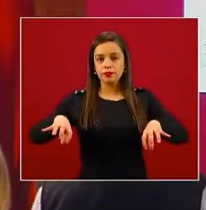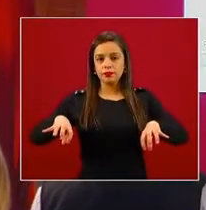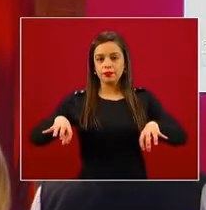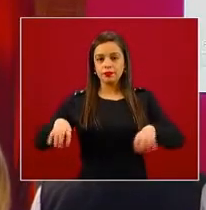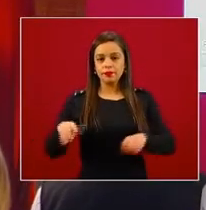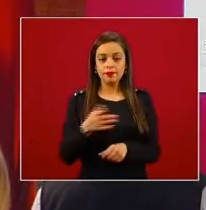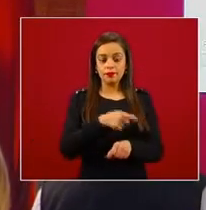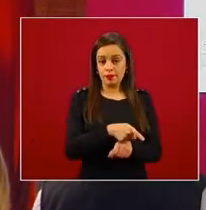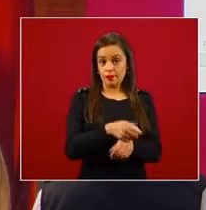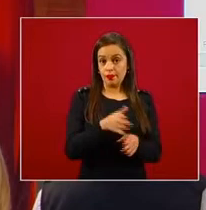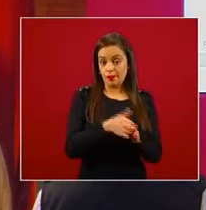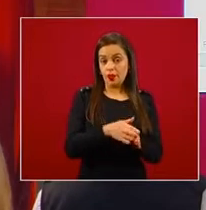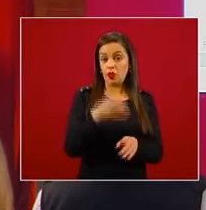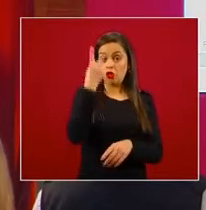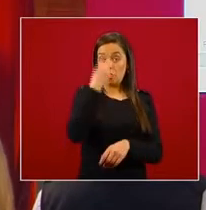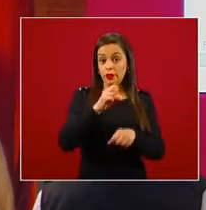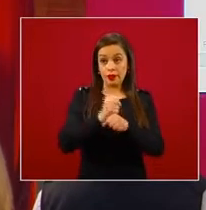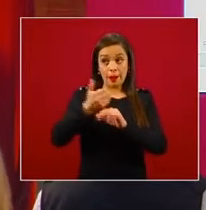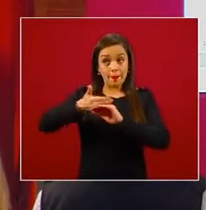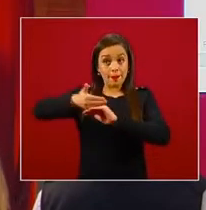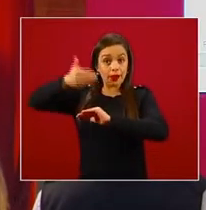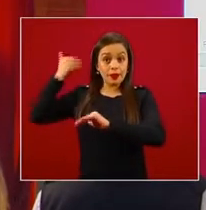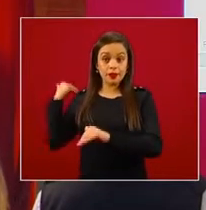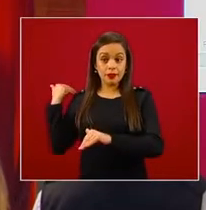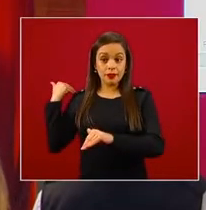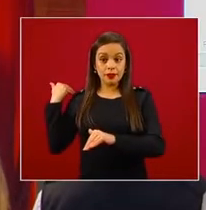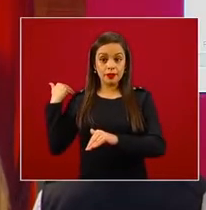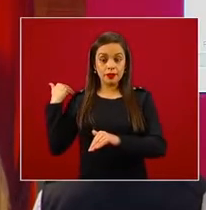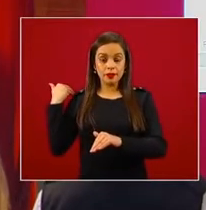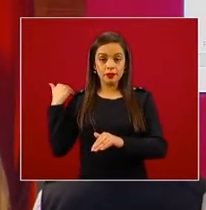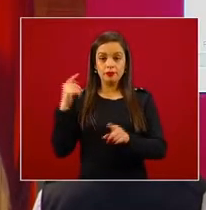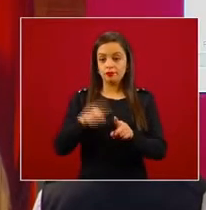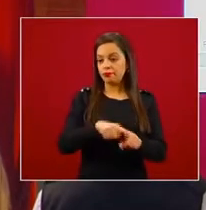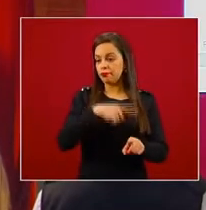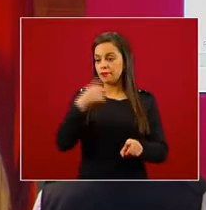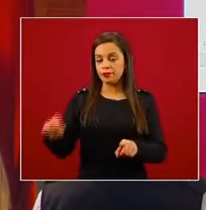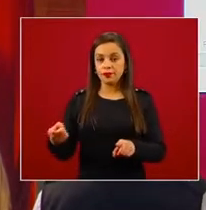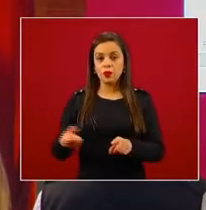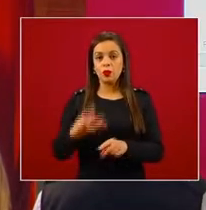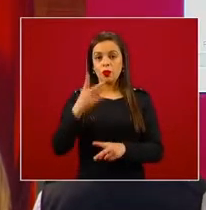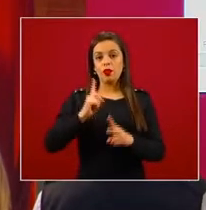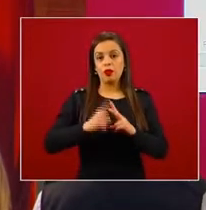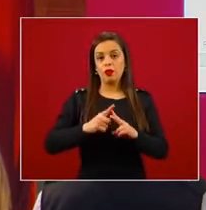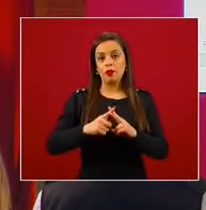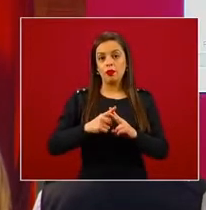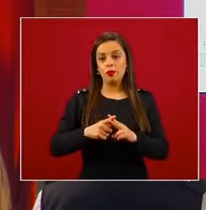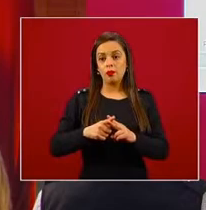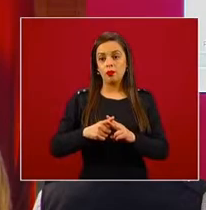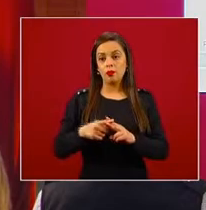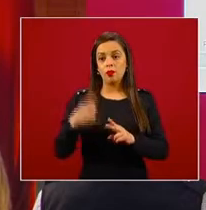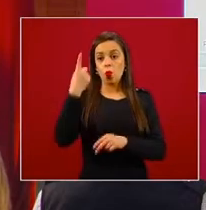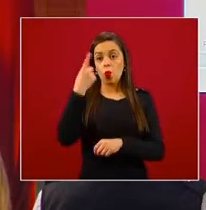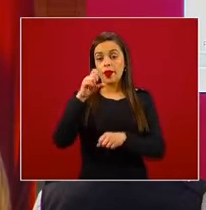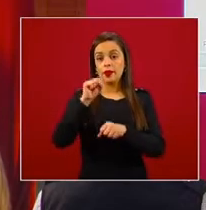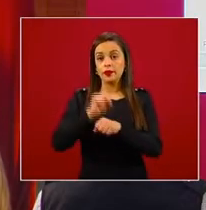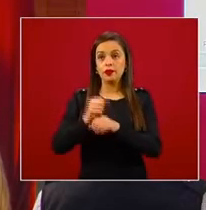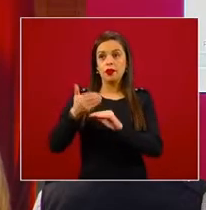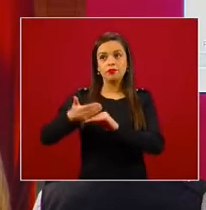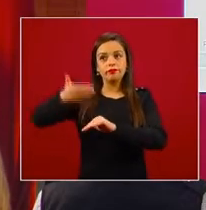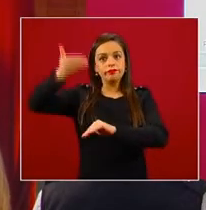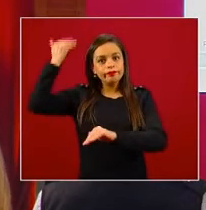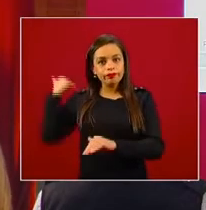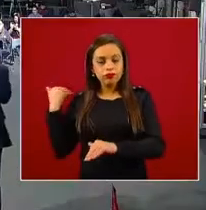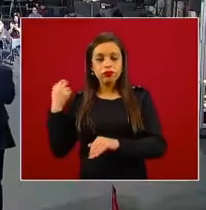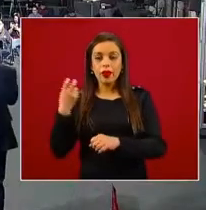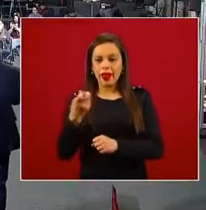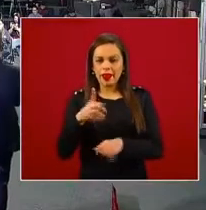hace One 2 criterion semanas, being the ¿sí? mobility for the versus past 2 weeks el promedio de la movilidad de la versus semana the pasada. rate of ¿Y the cuál ha sido el mobility cambio?